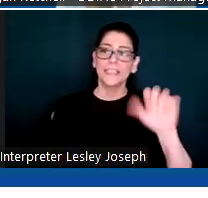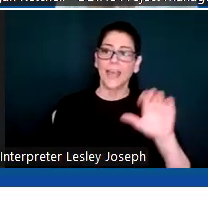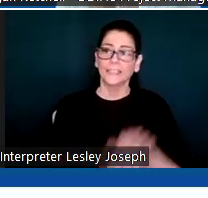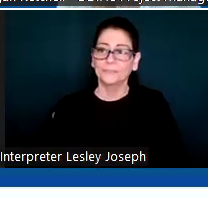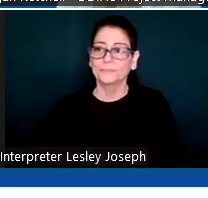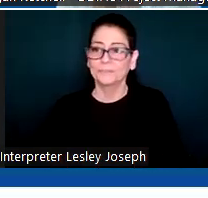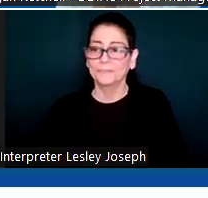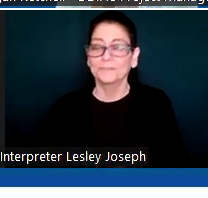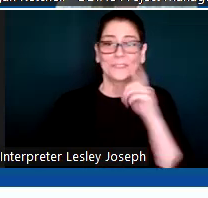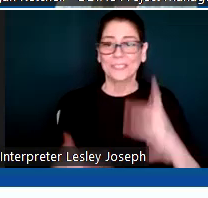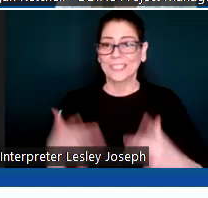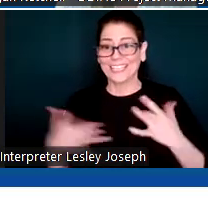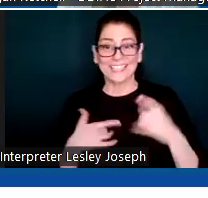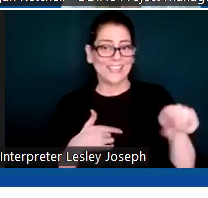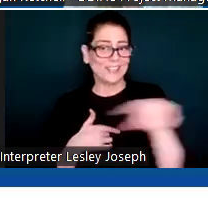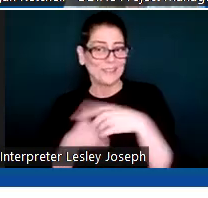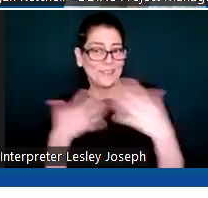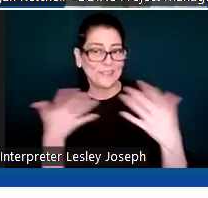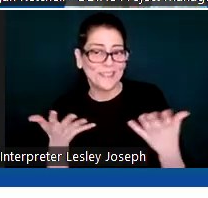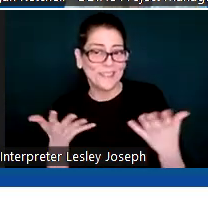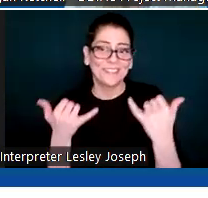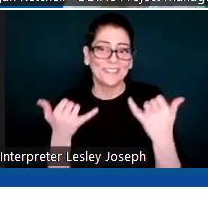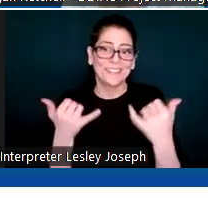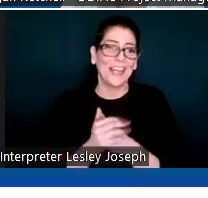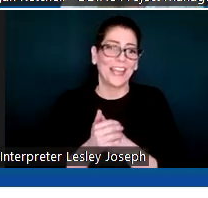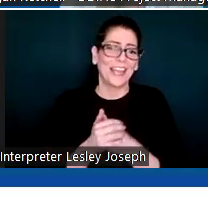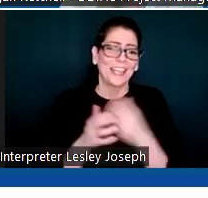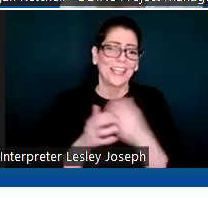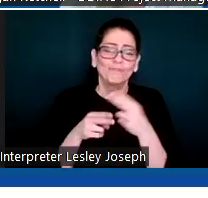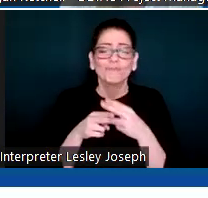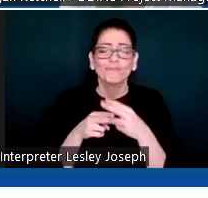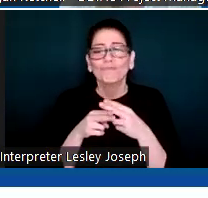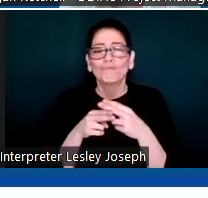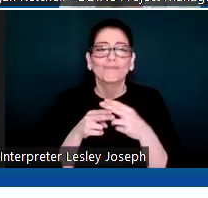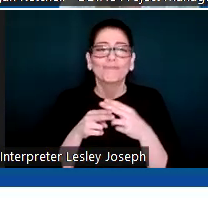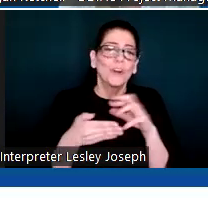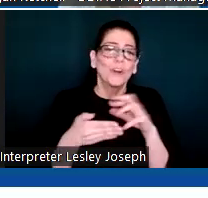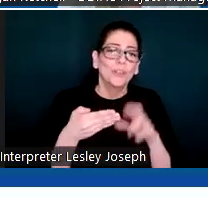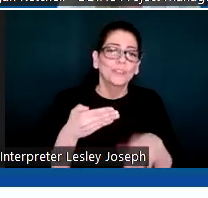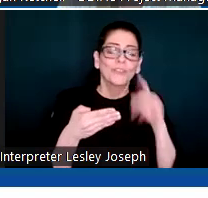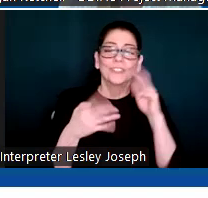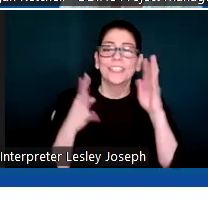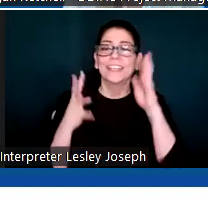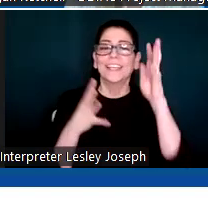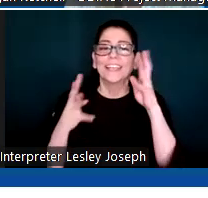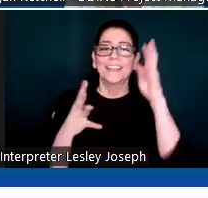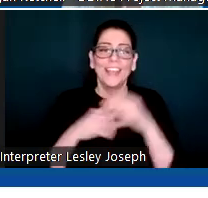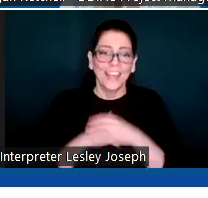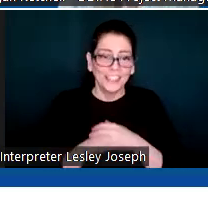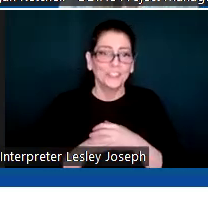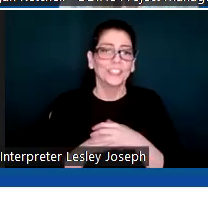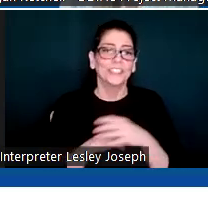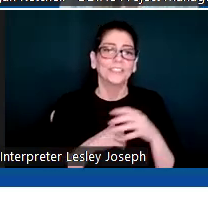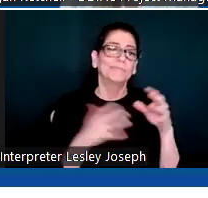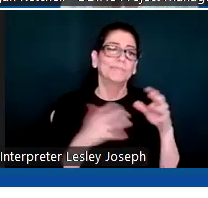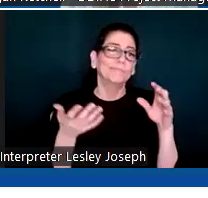excited to have you on today's event, which is a mini Results and Innovation in Systems Excellence, or RISE e-learning community.